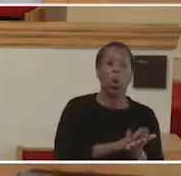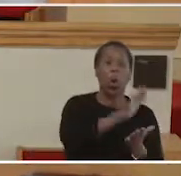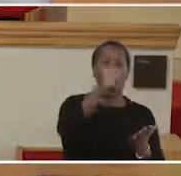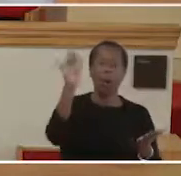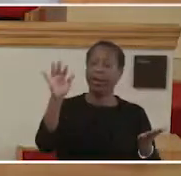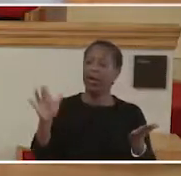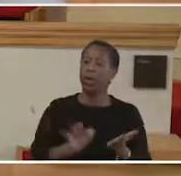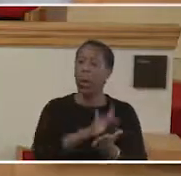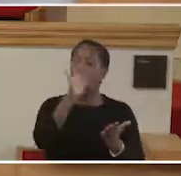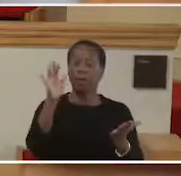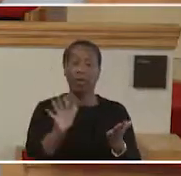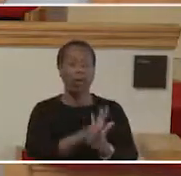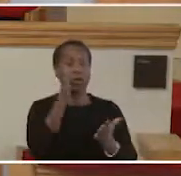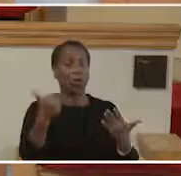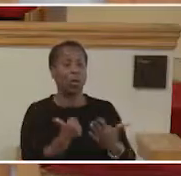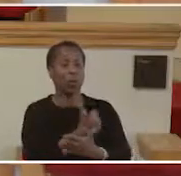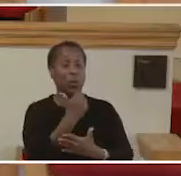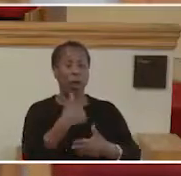newborn King.